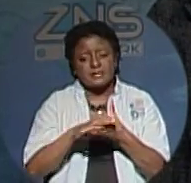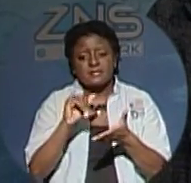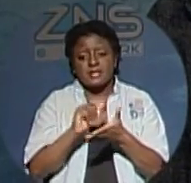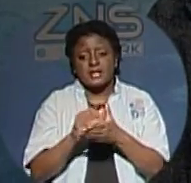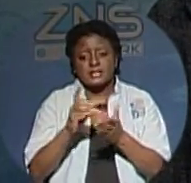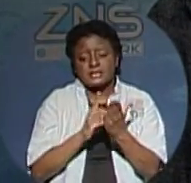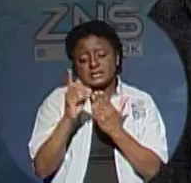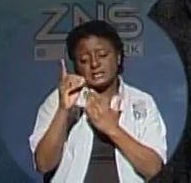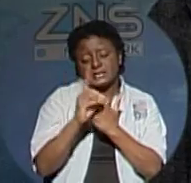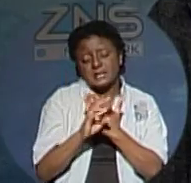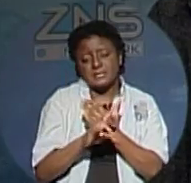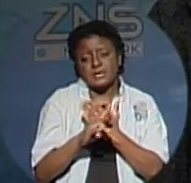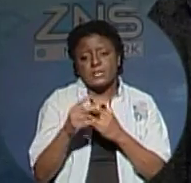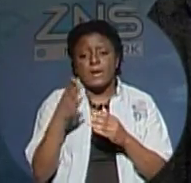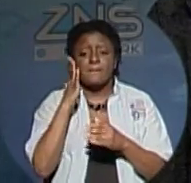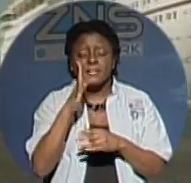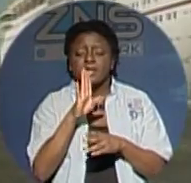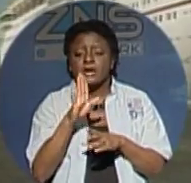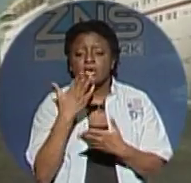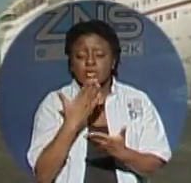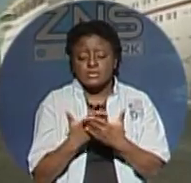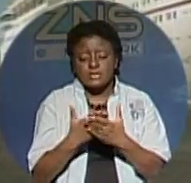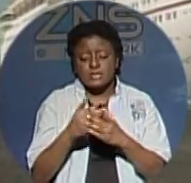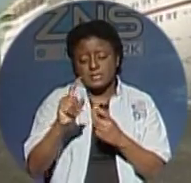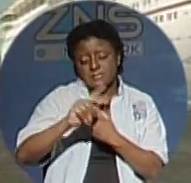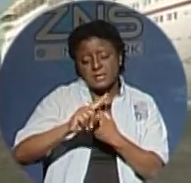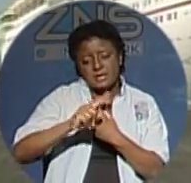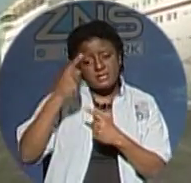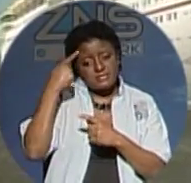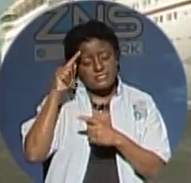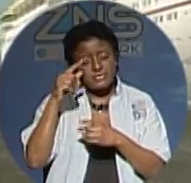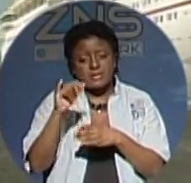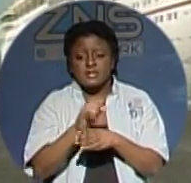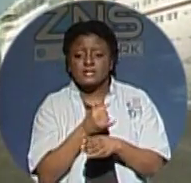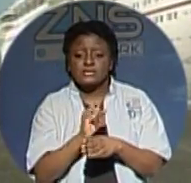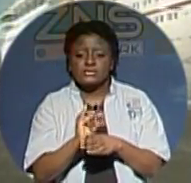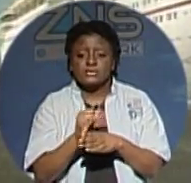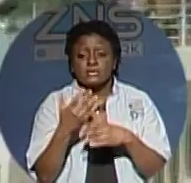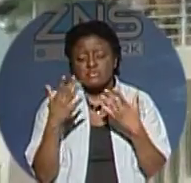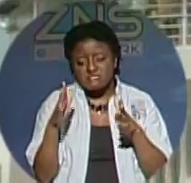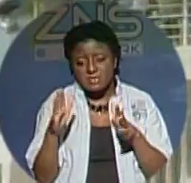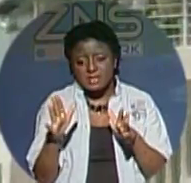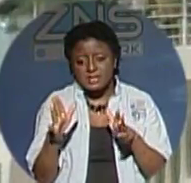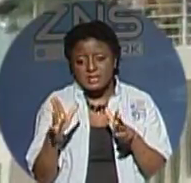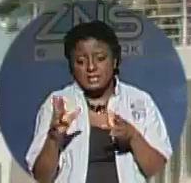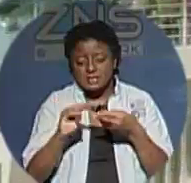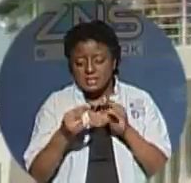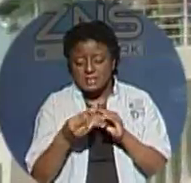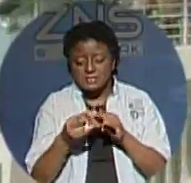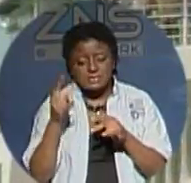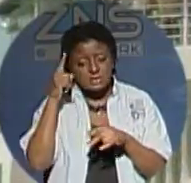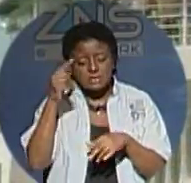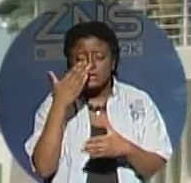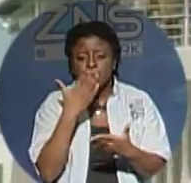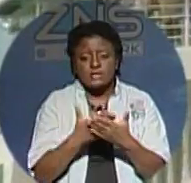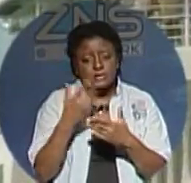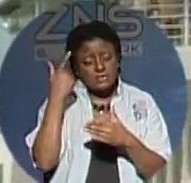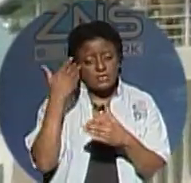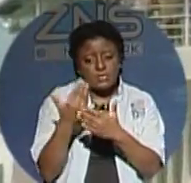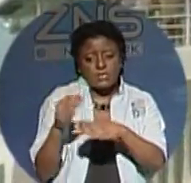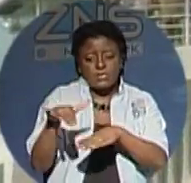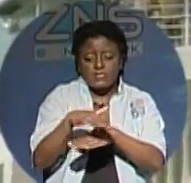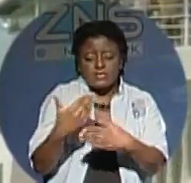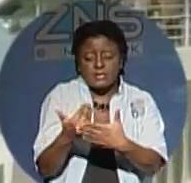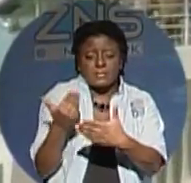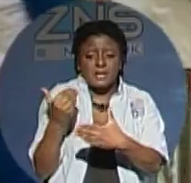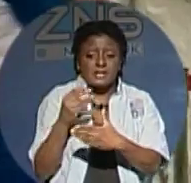a banner month for the sector. Already, the figures are shaping up pretty good. Over the past several weeks, thousands of cruise